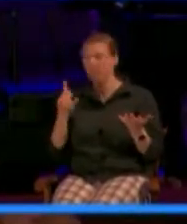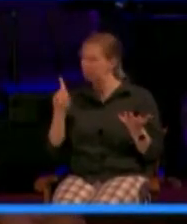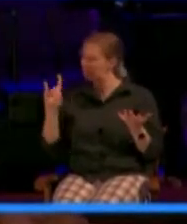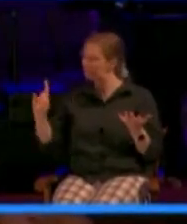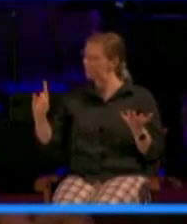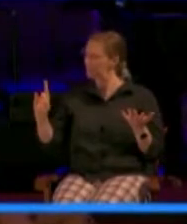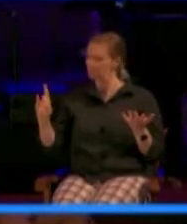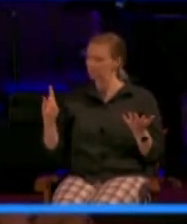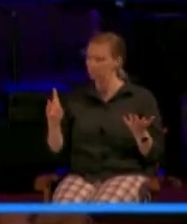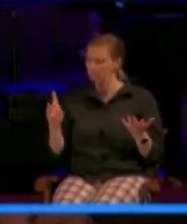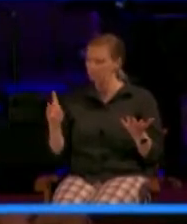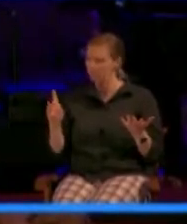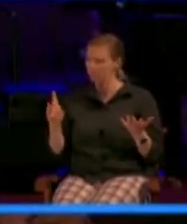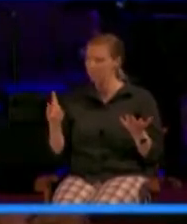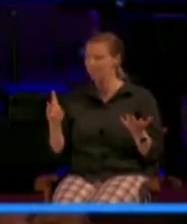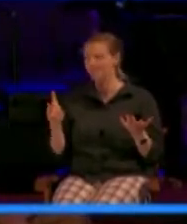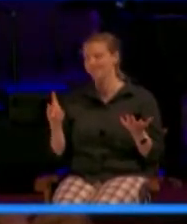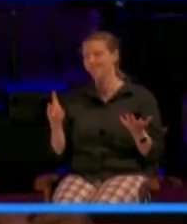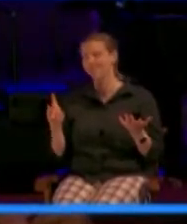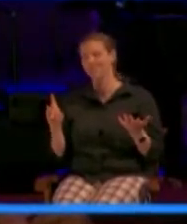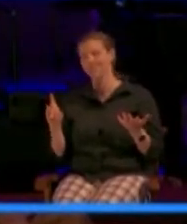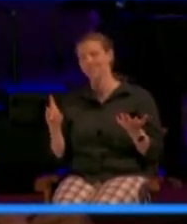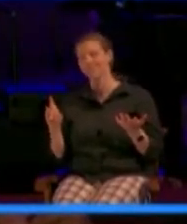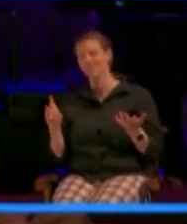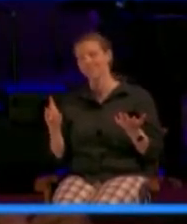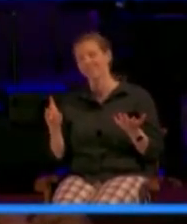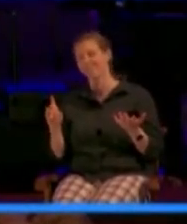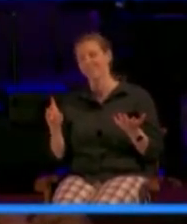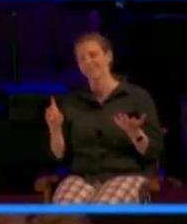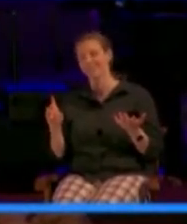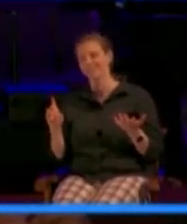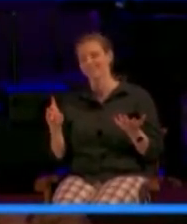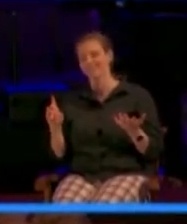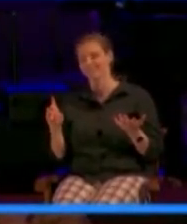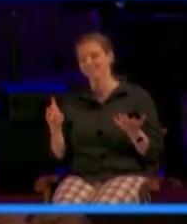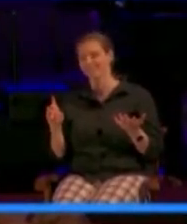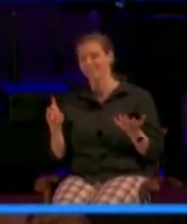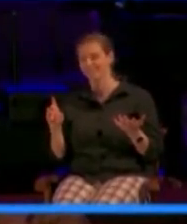snow Jesus. He knows Jesus is too sharp for that, whoever he is.